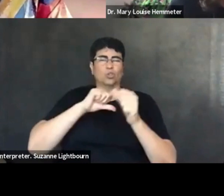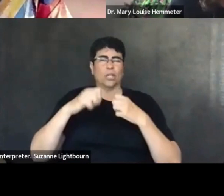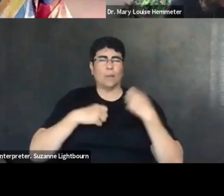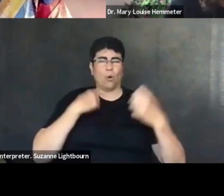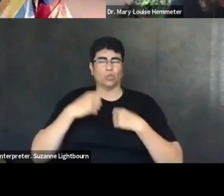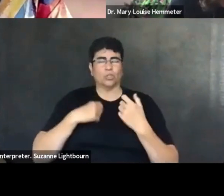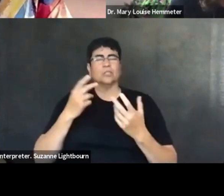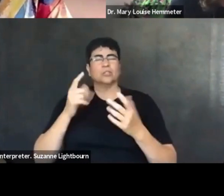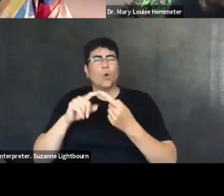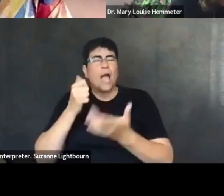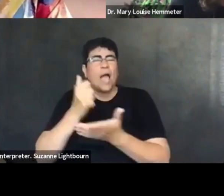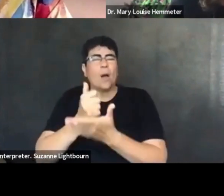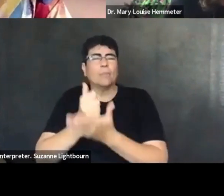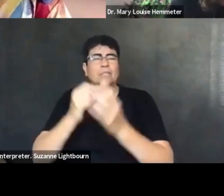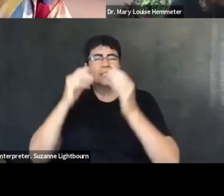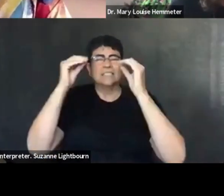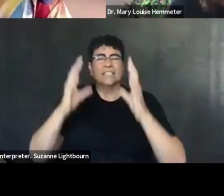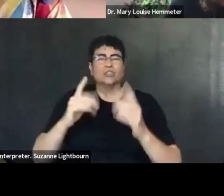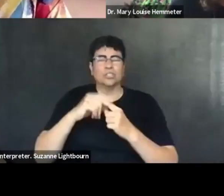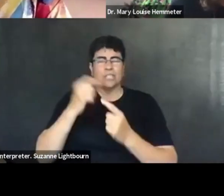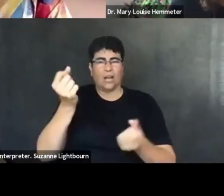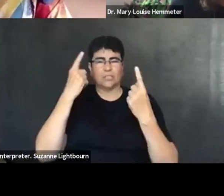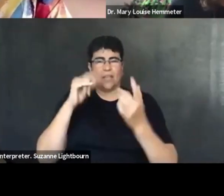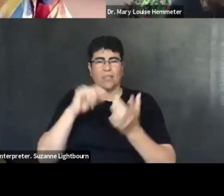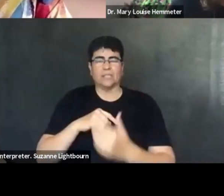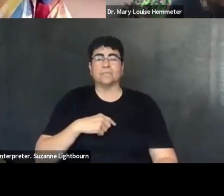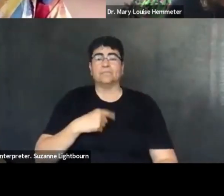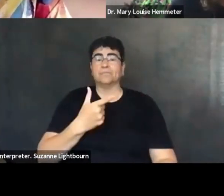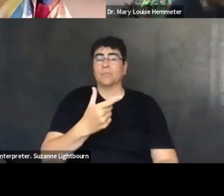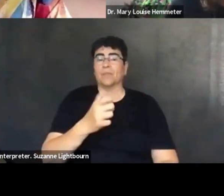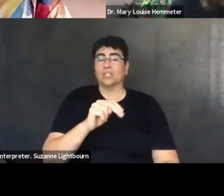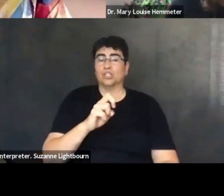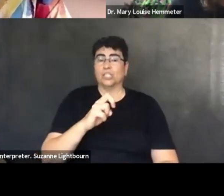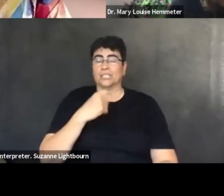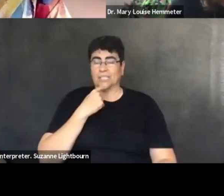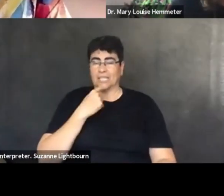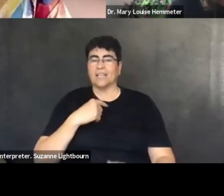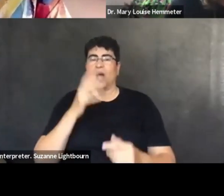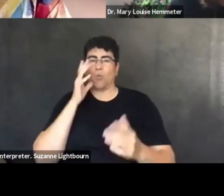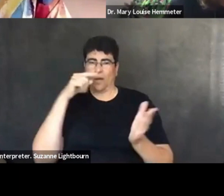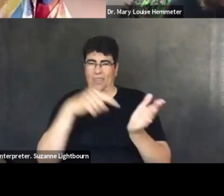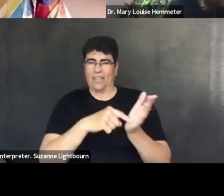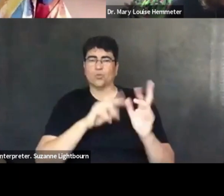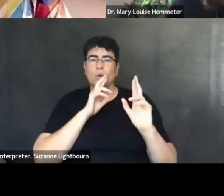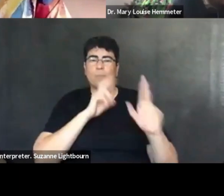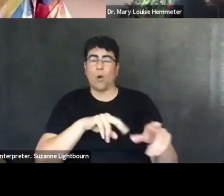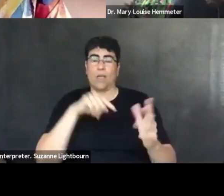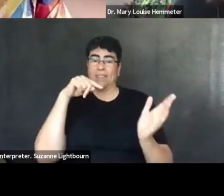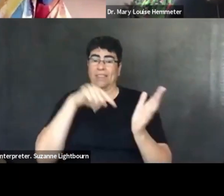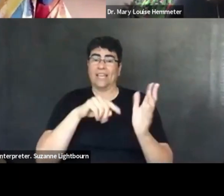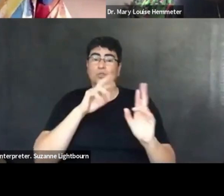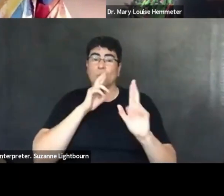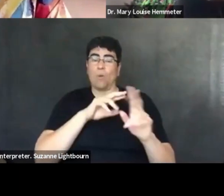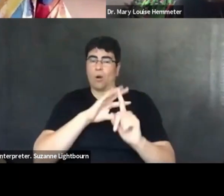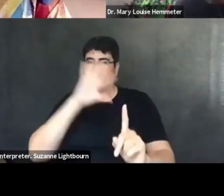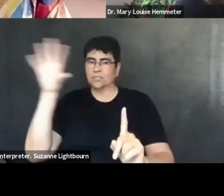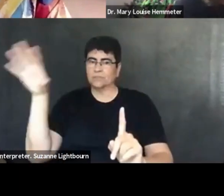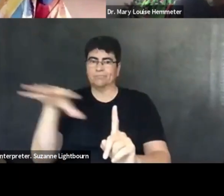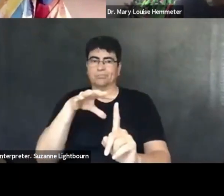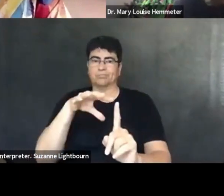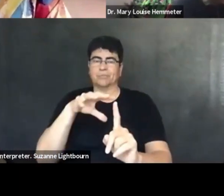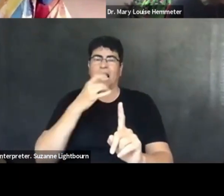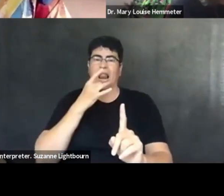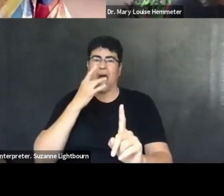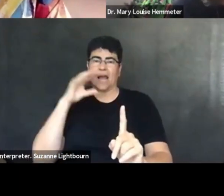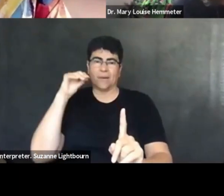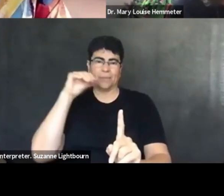this? Well, let me put this in the context of this report. What this report does is shine a light on these issues that